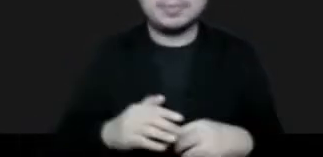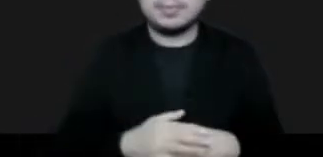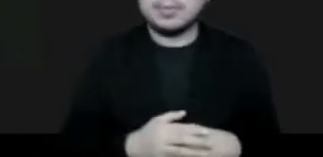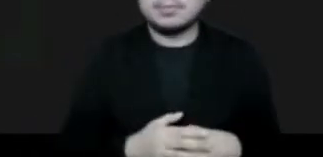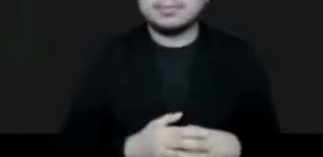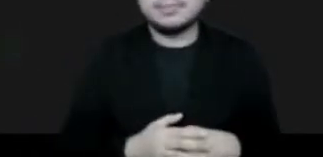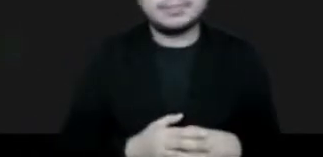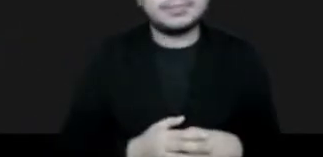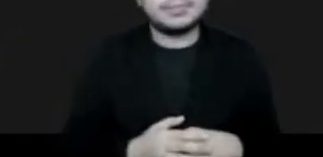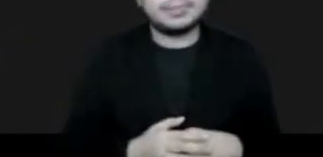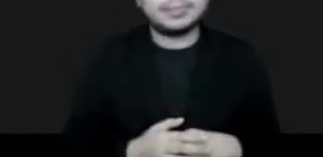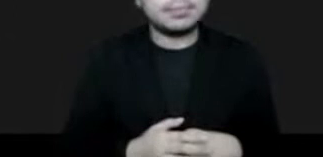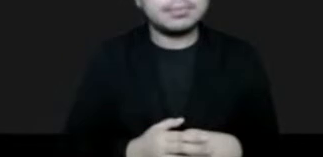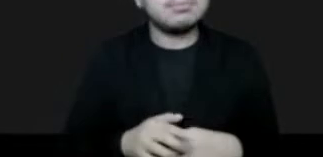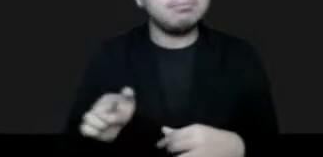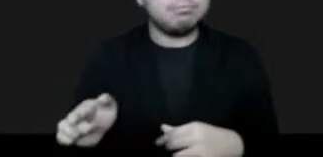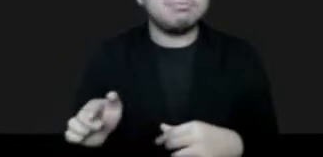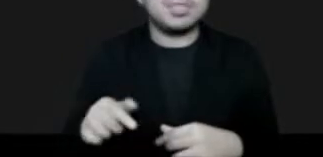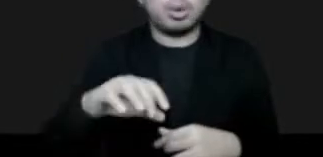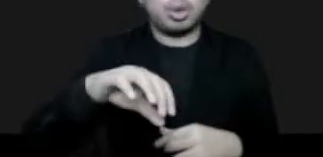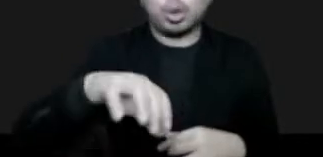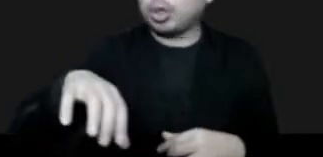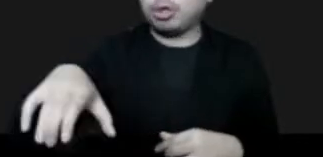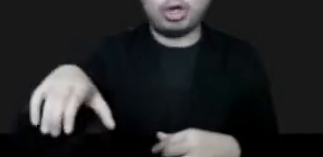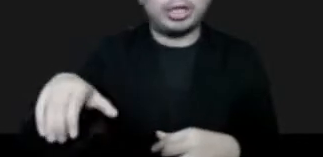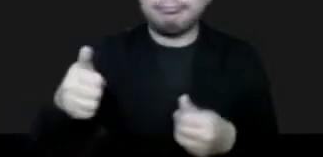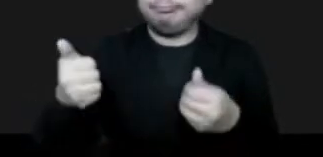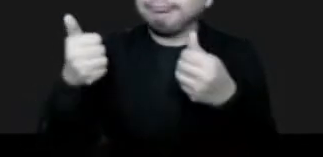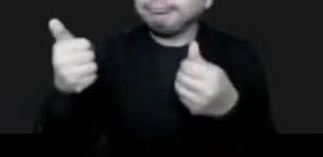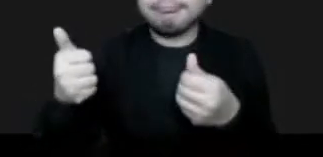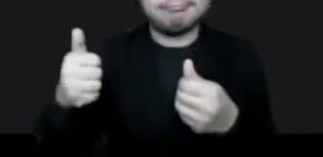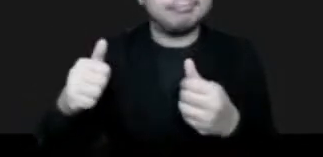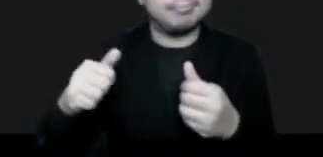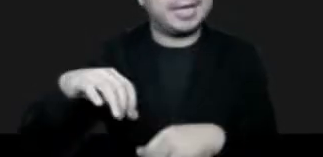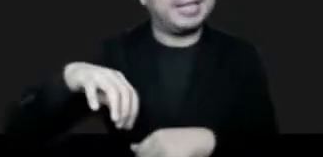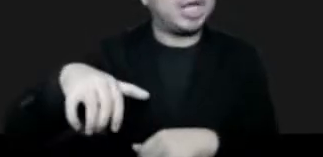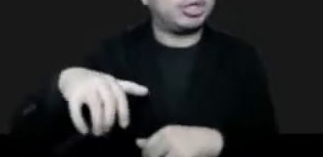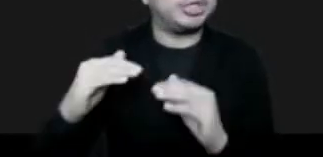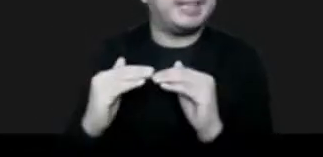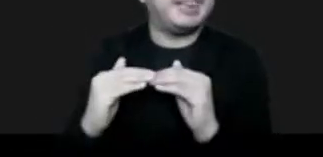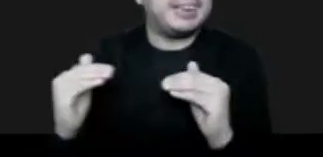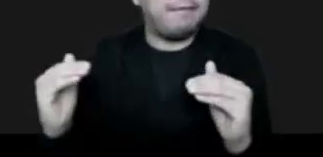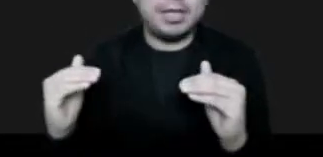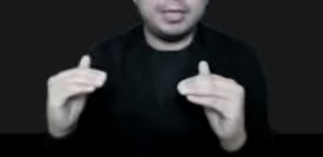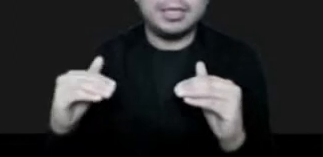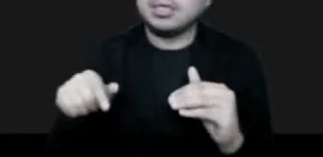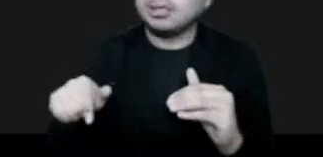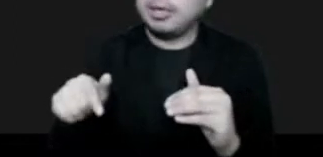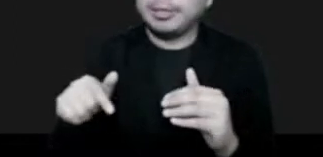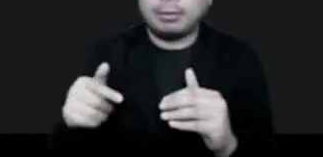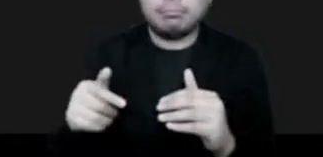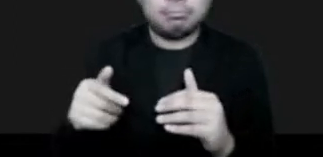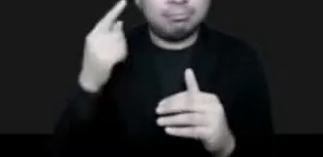colleagues are doing great job at national level, and sharing their experiences would be a very good